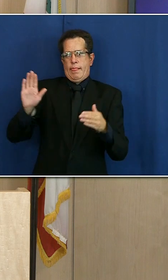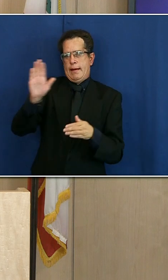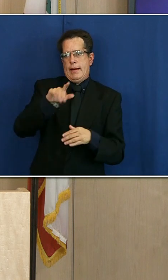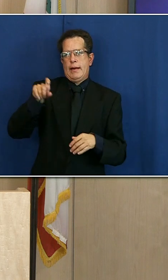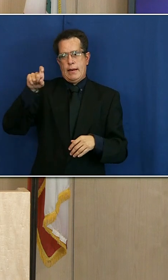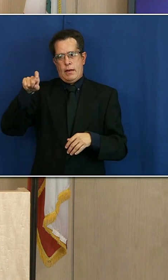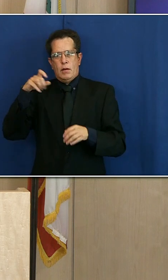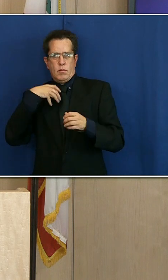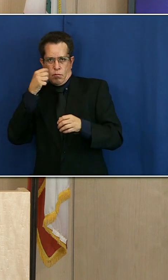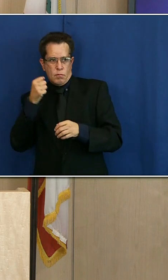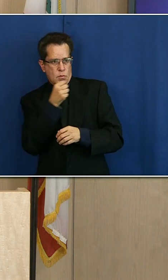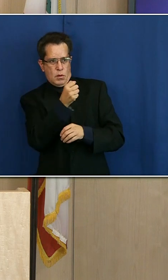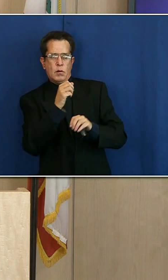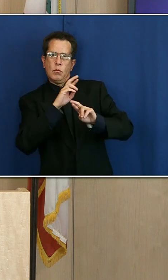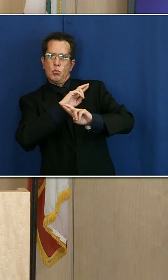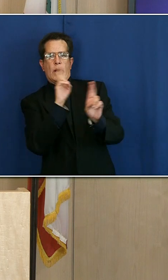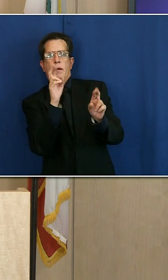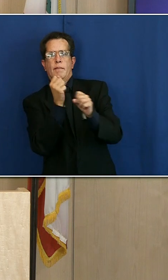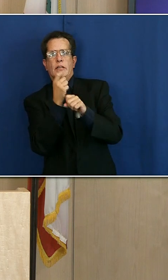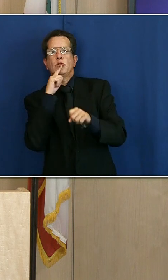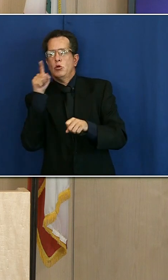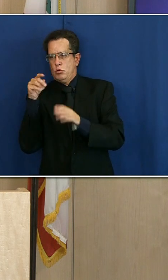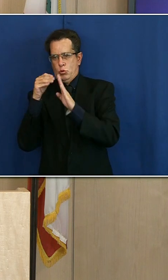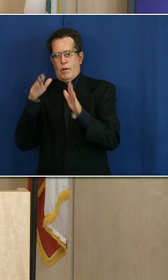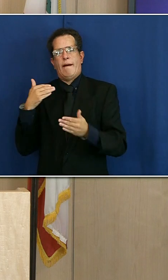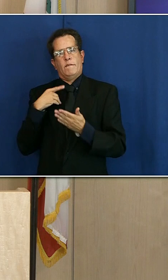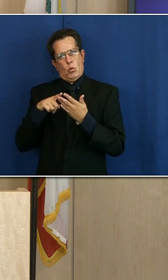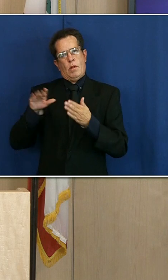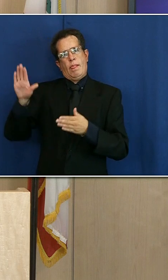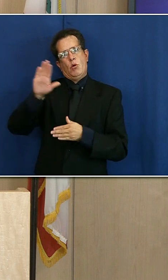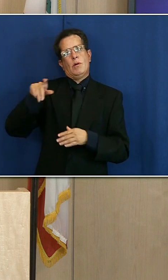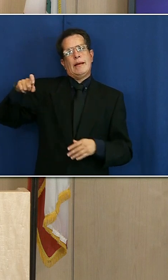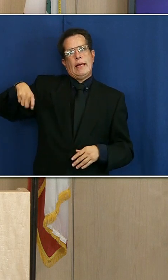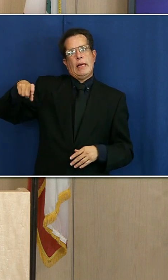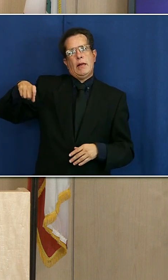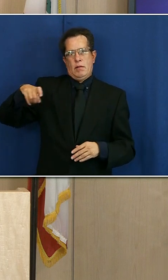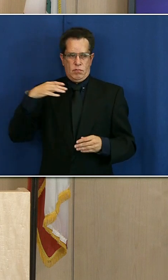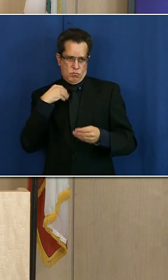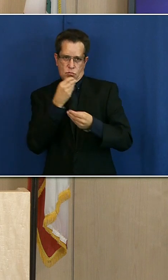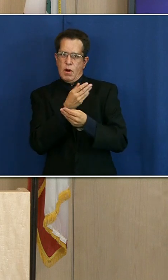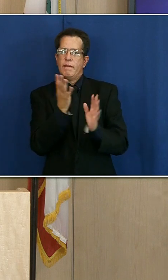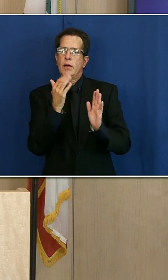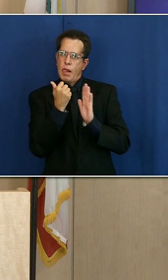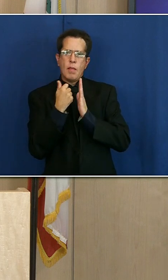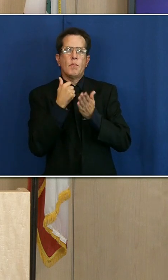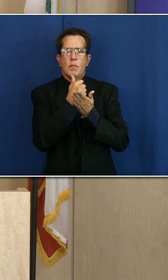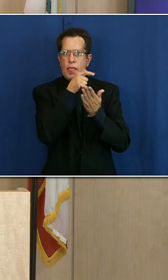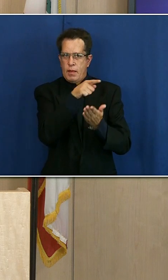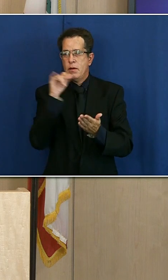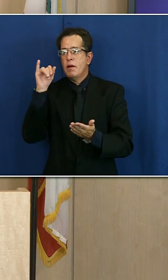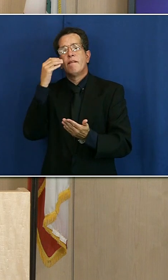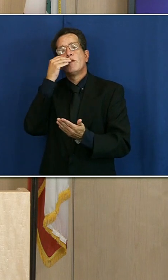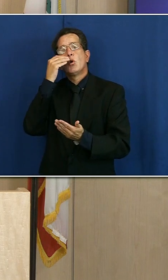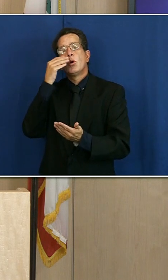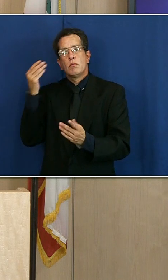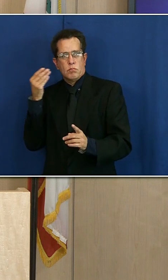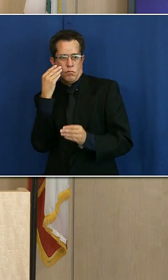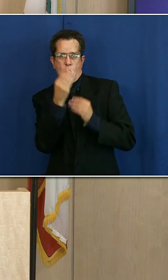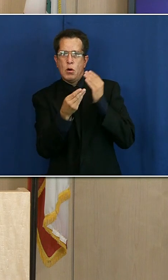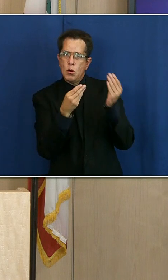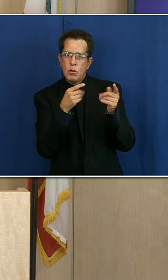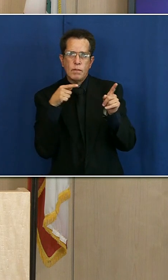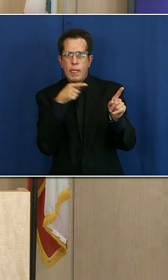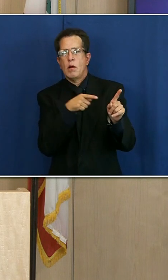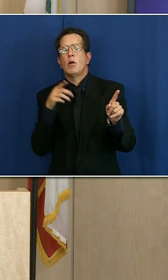are placed in those rooms to ensure that the student has what they need. And we also provide food food deliveries, water, et cetera. And